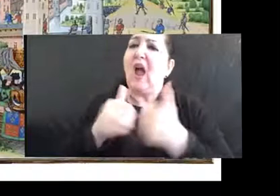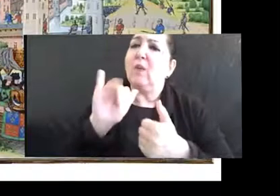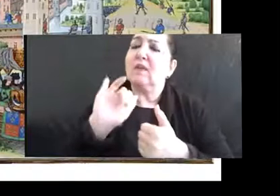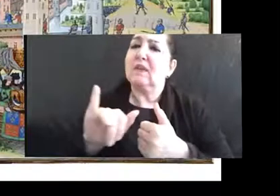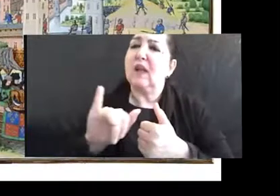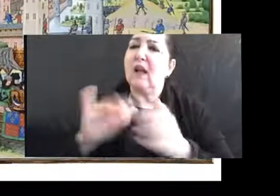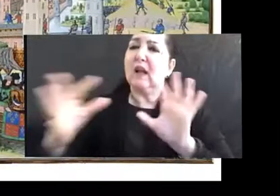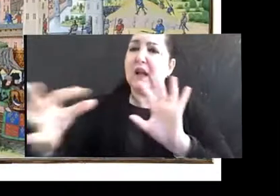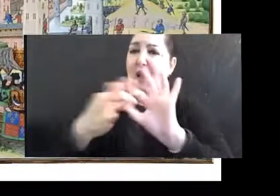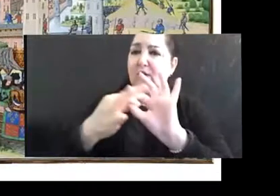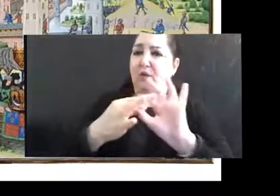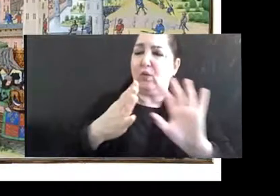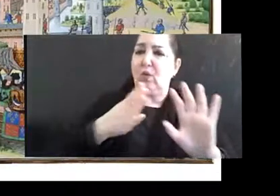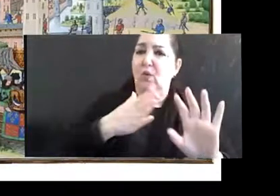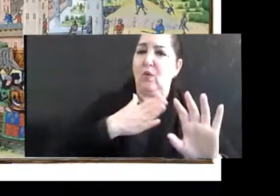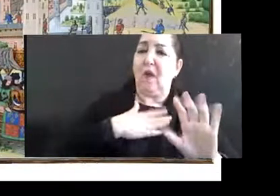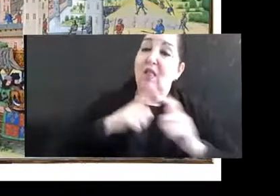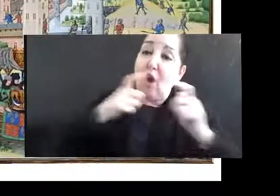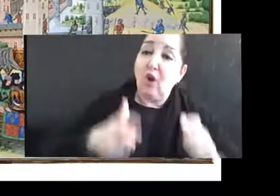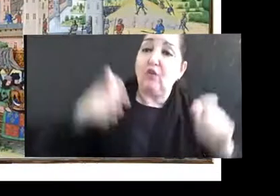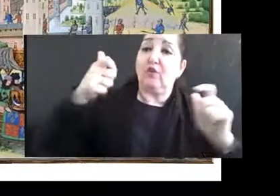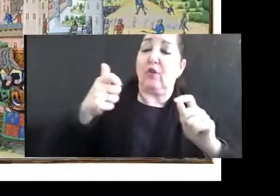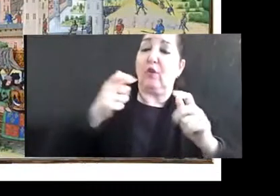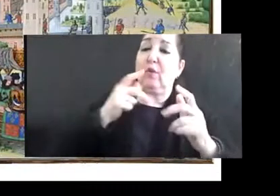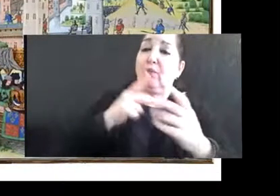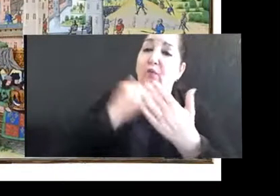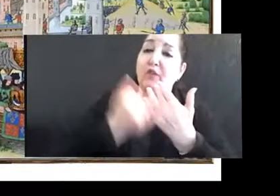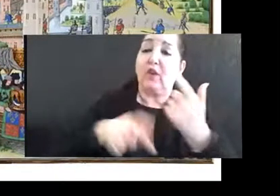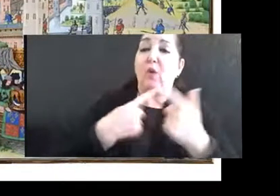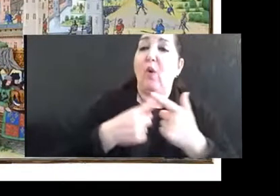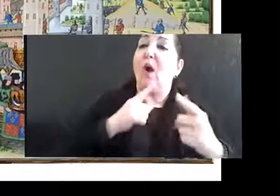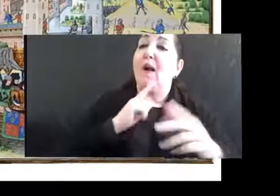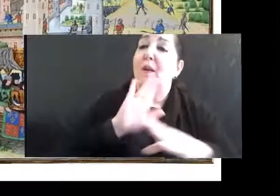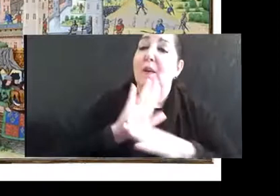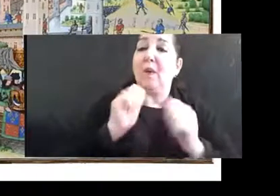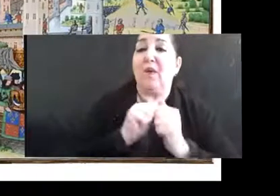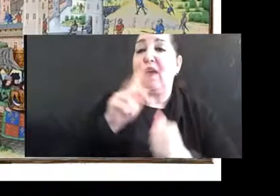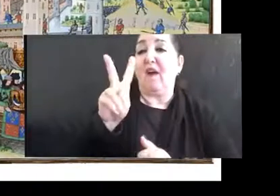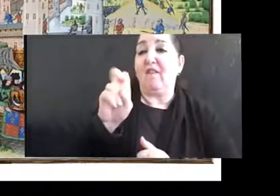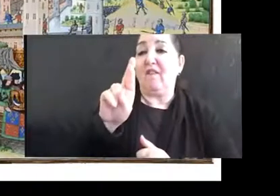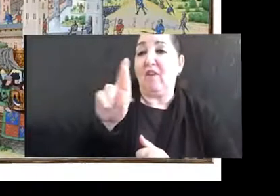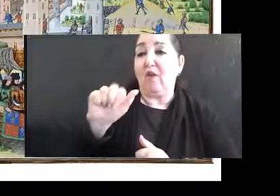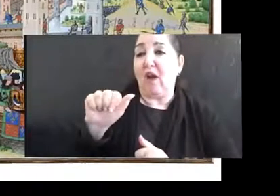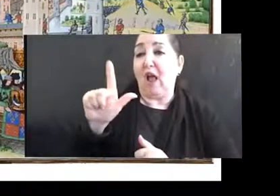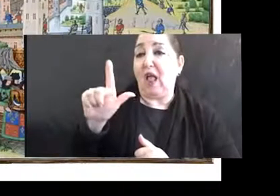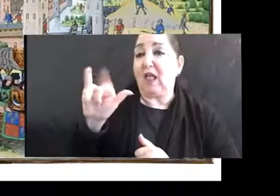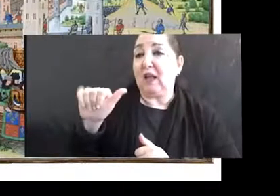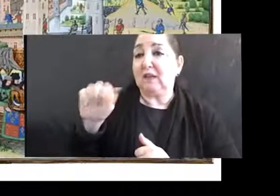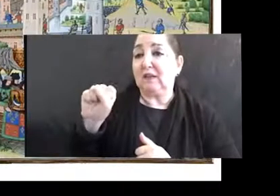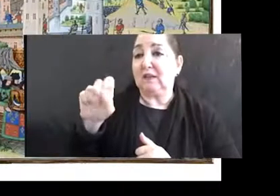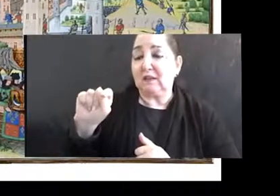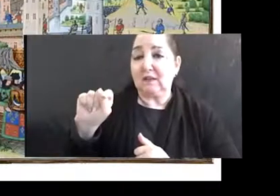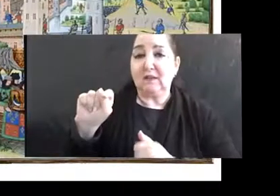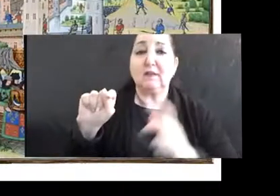And how is this tied to my larger sort of project commitment with the Vera List Center, is that